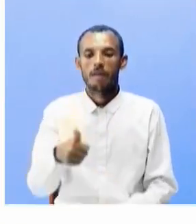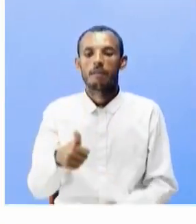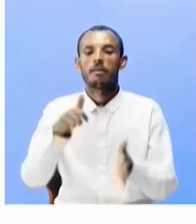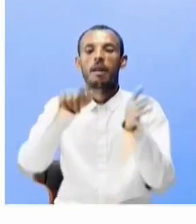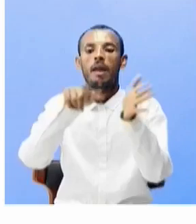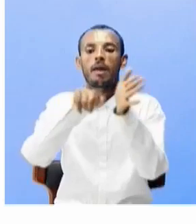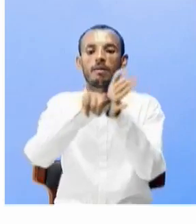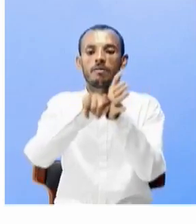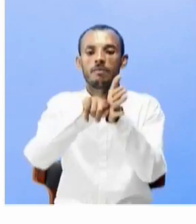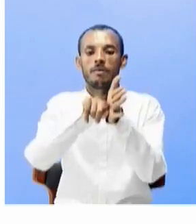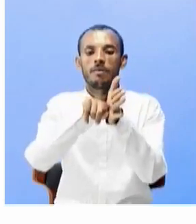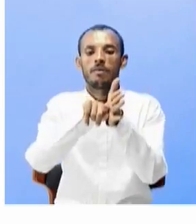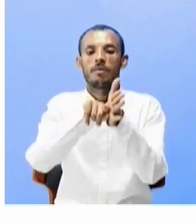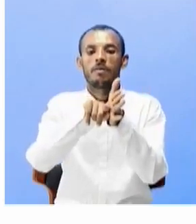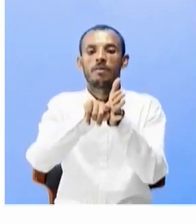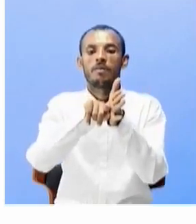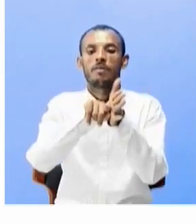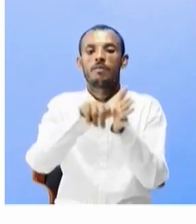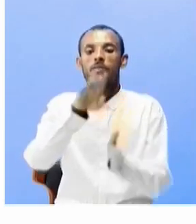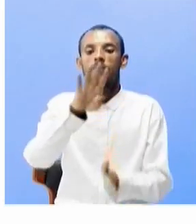negative 4